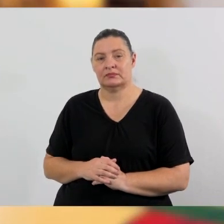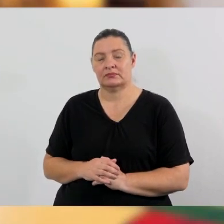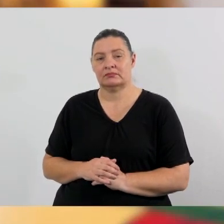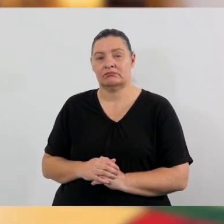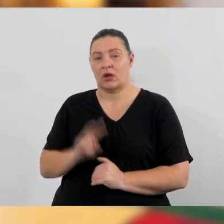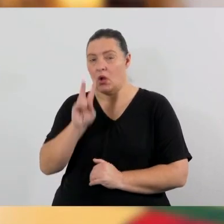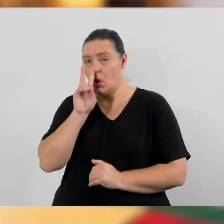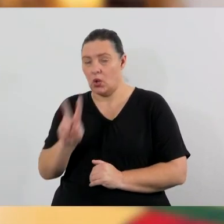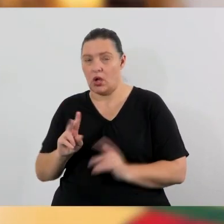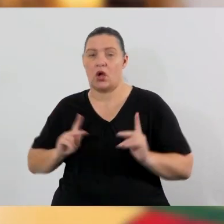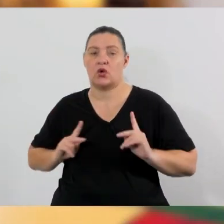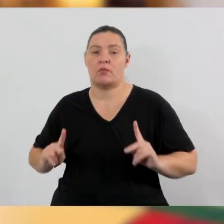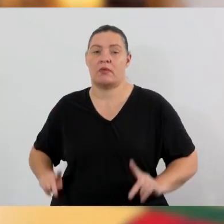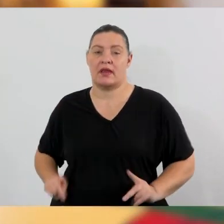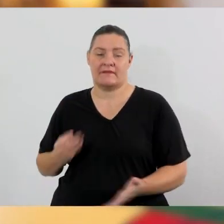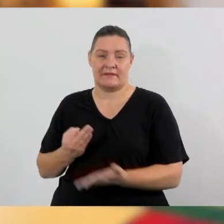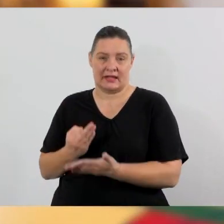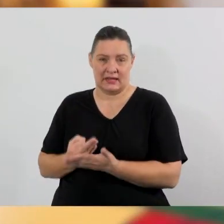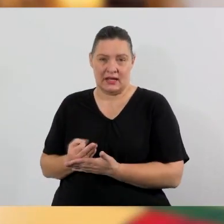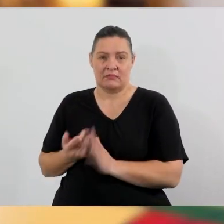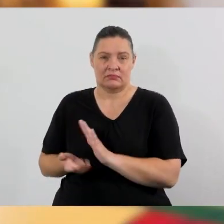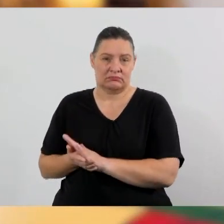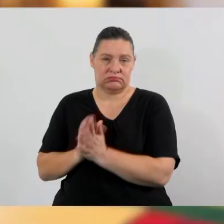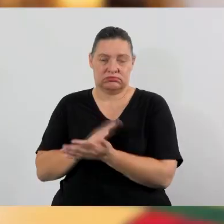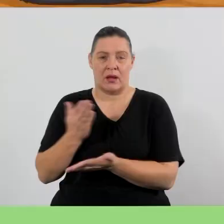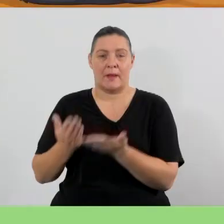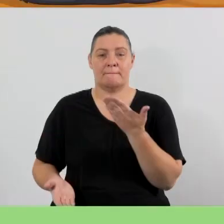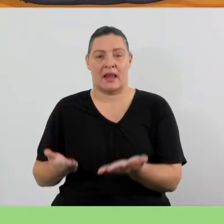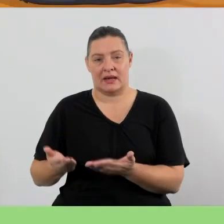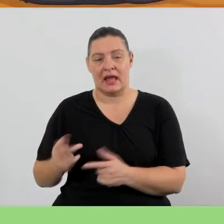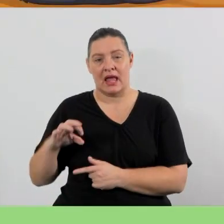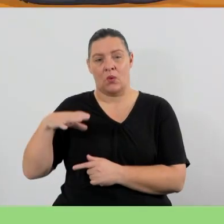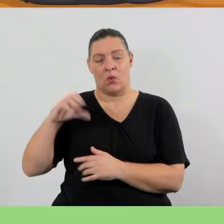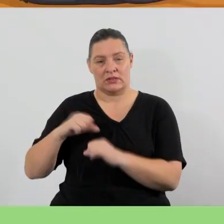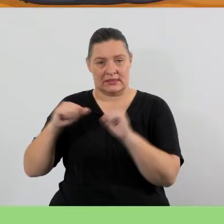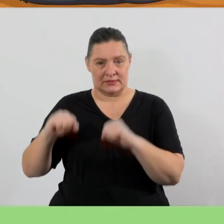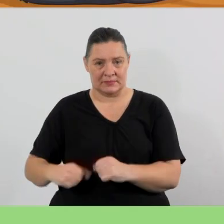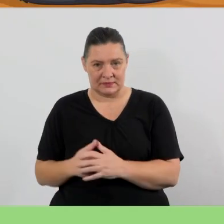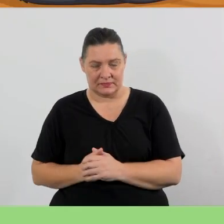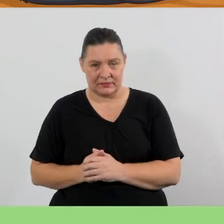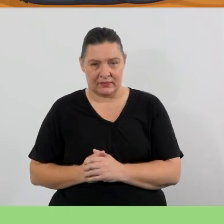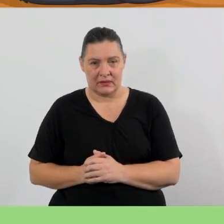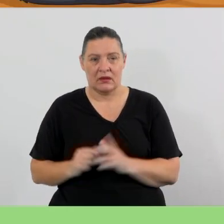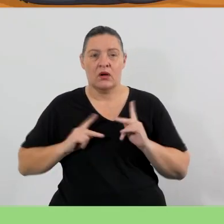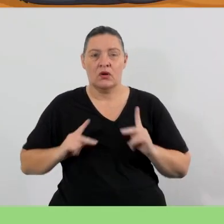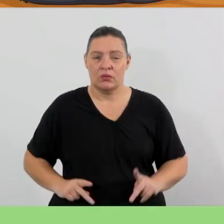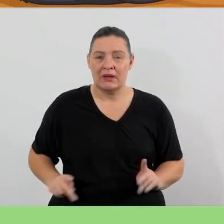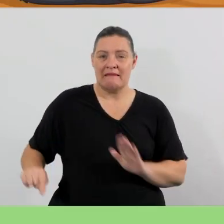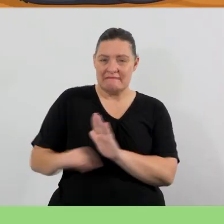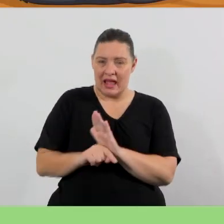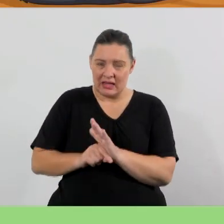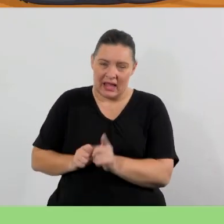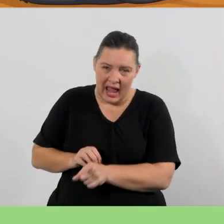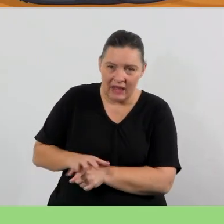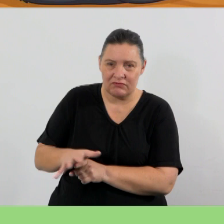Now we are going to look at human factors that disrupt the balance in our ecosystem. Humans